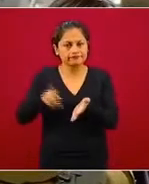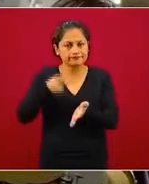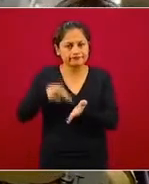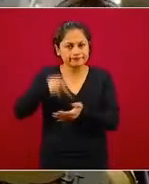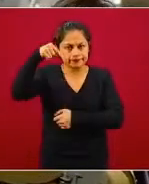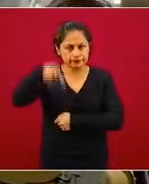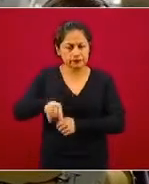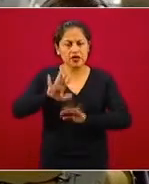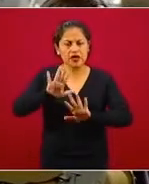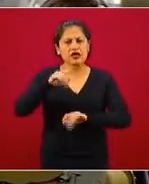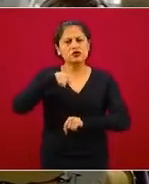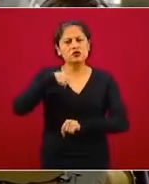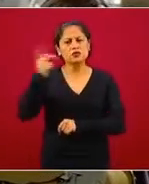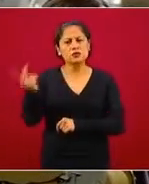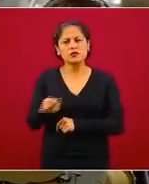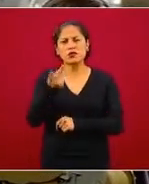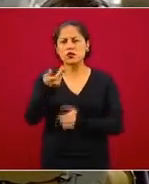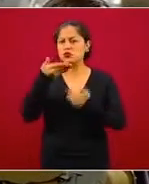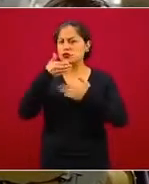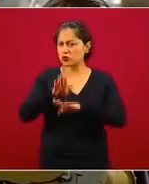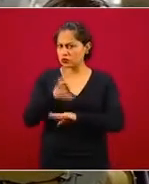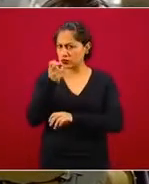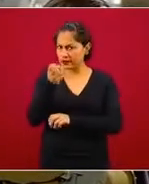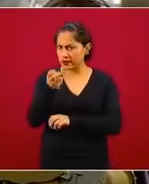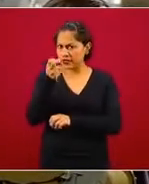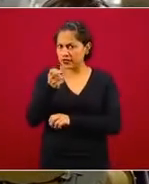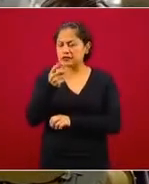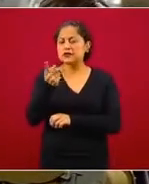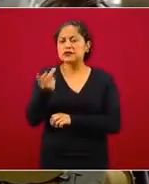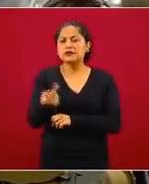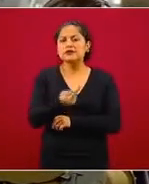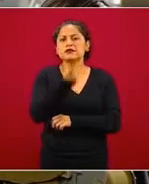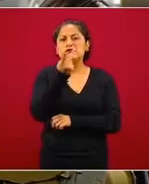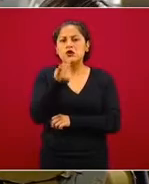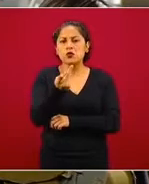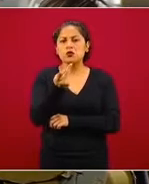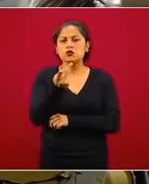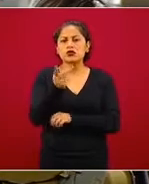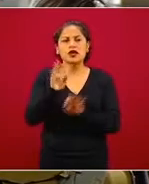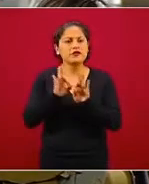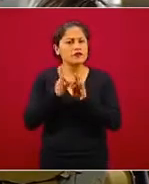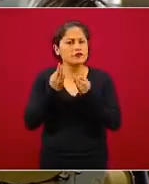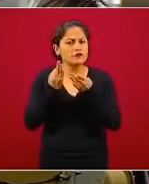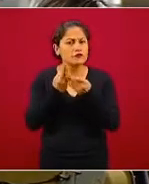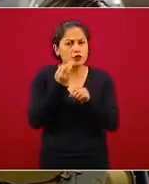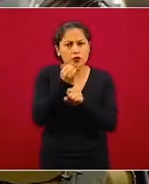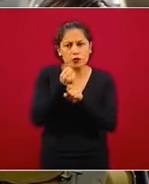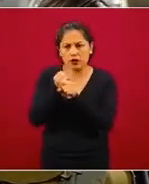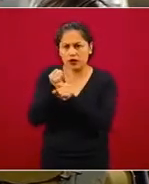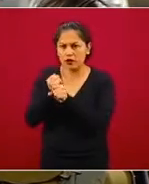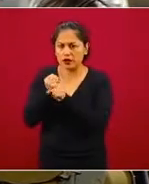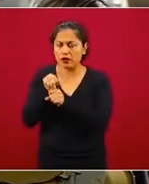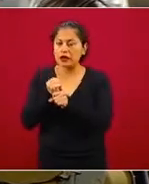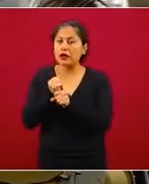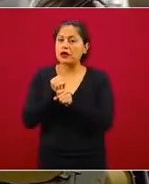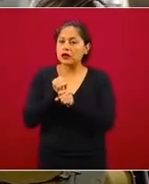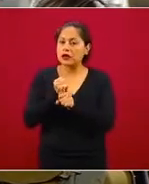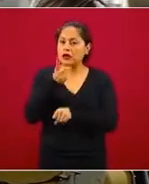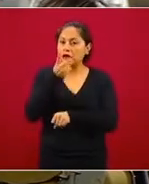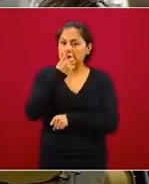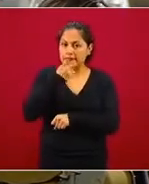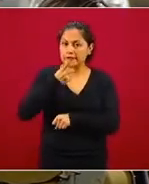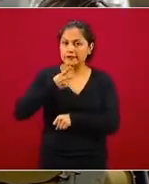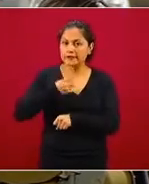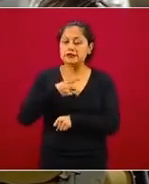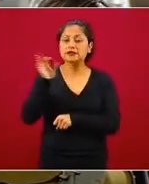that. Yo Thank quisiera you, Bianca. preguntarle en ese Hans enfoque, Salazar. ¿cuál es el modelo metodológico? Thank you, Y si Dr. para la Hans perspectiva Salazar que tenemos de que va a ser from Grupo un tema Politico. más